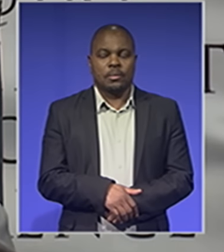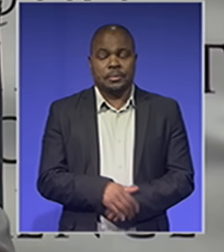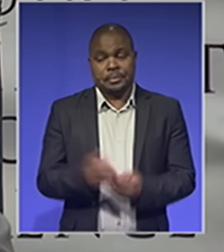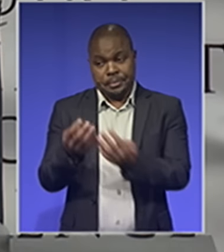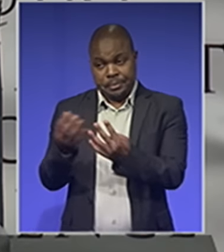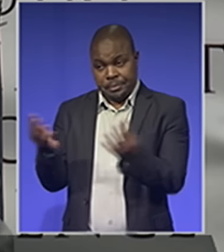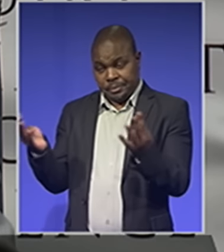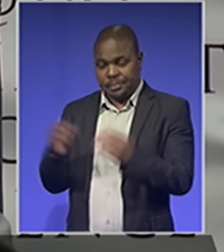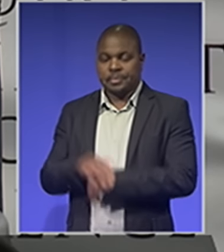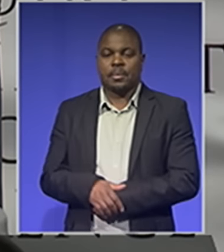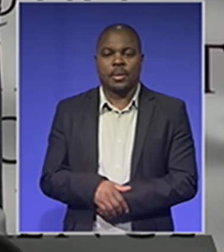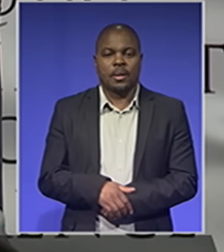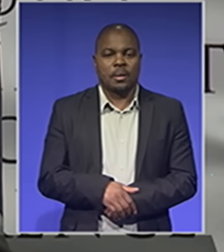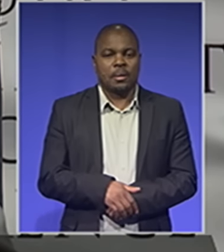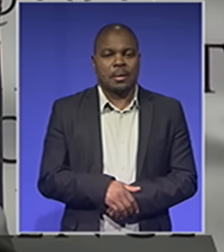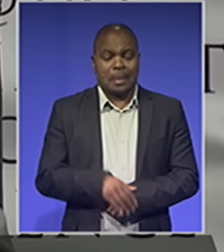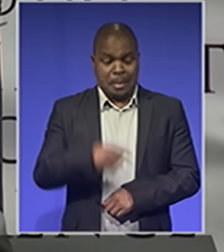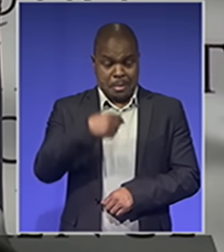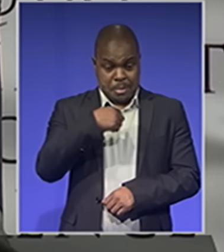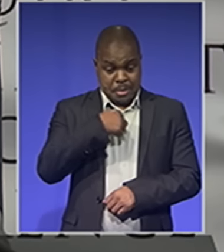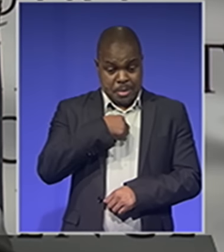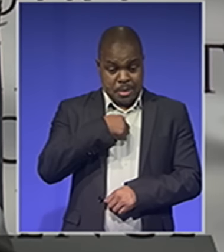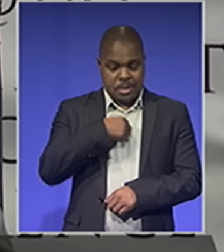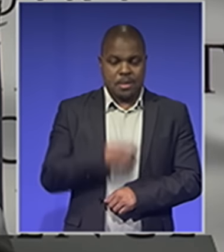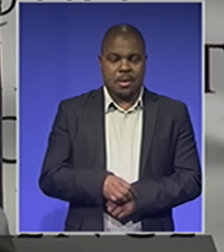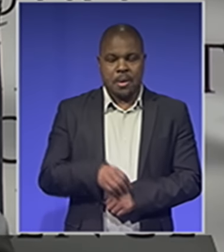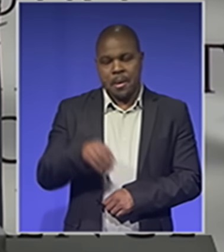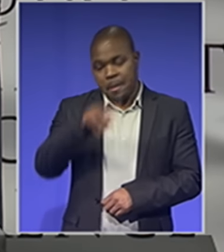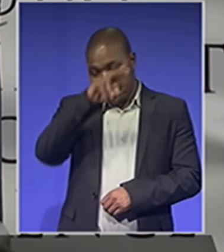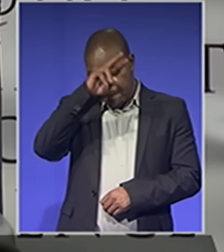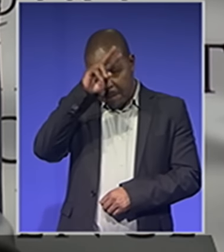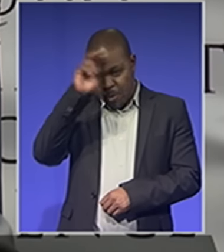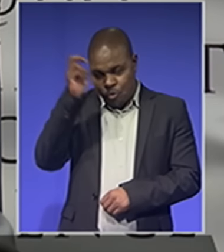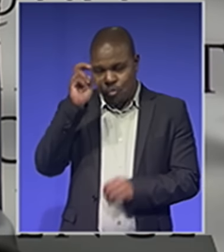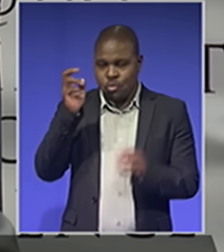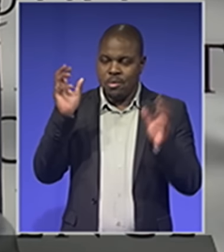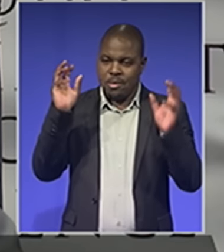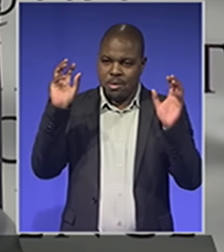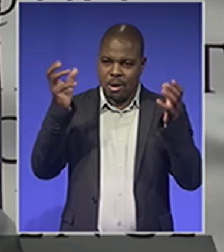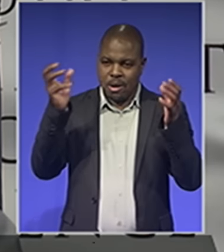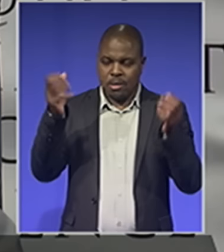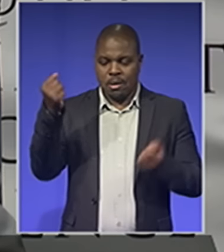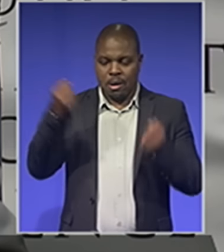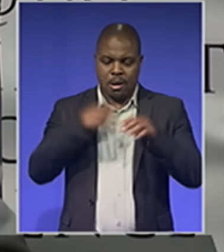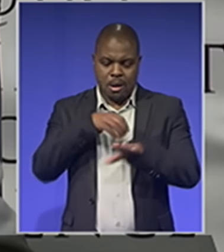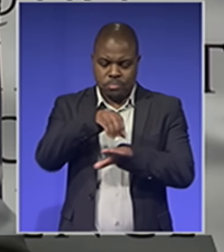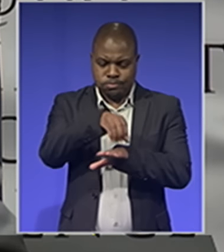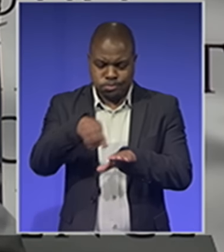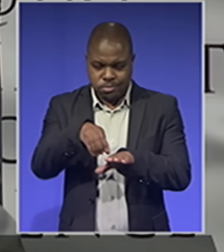Commissioners, I didn't install blue light. I didn't